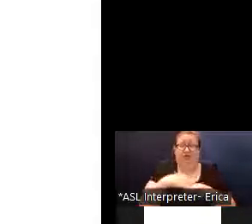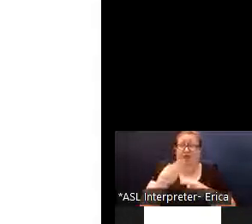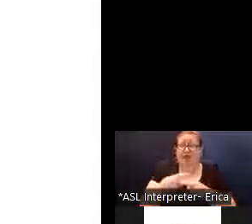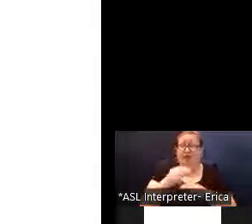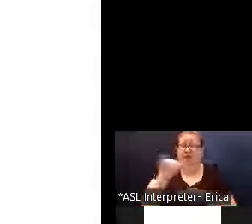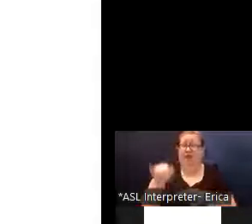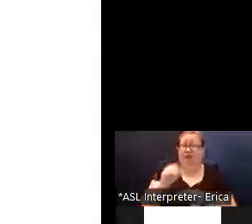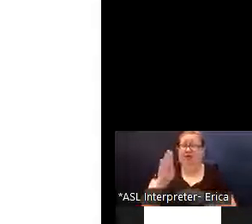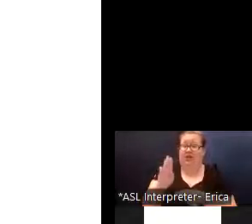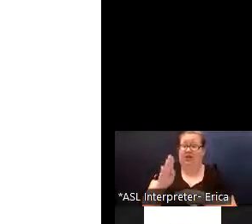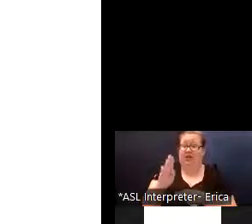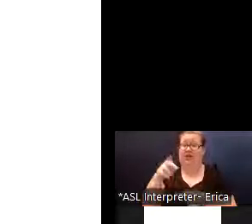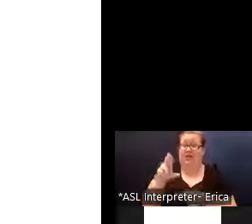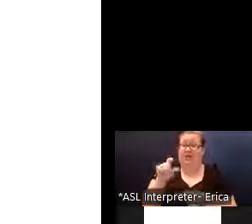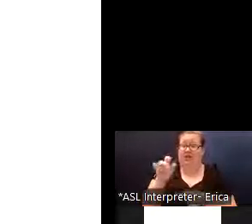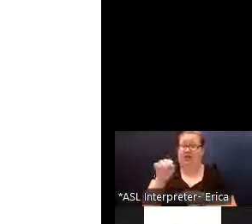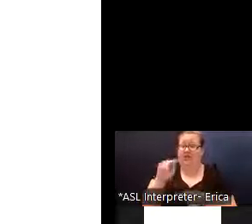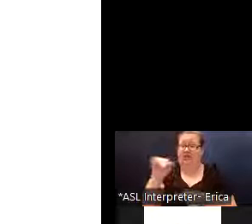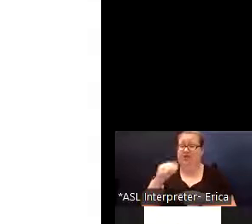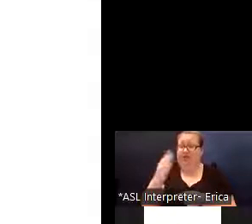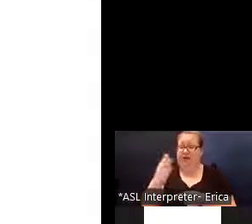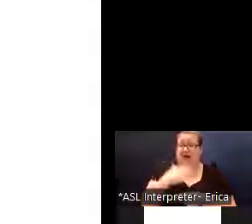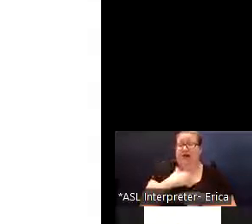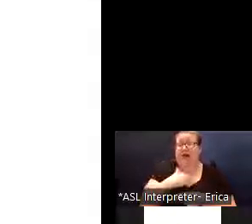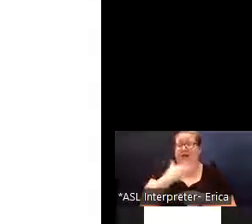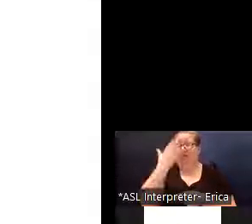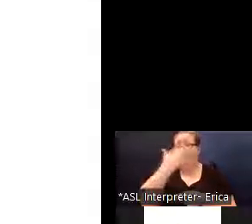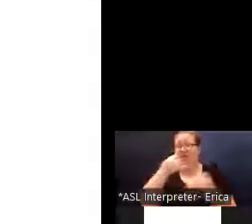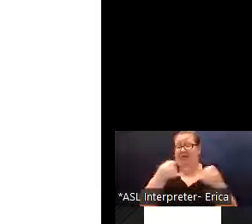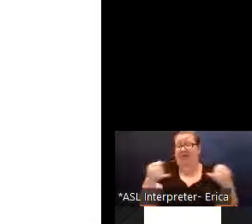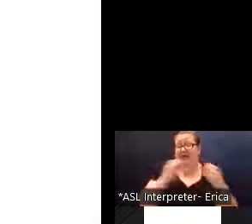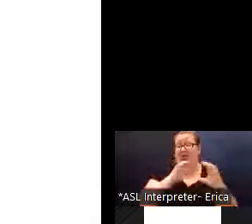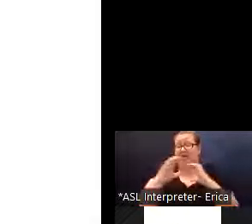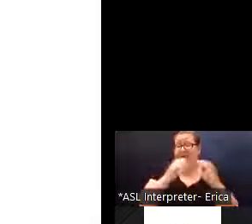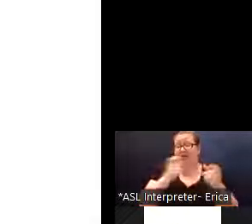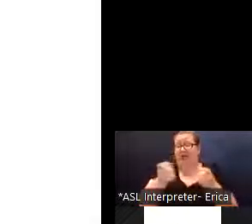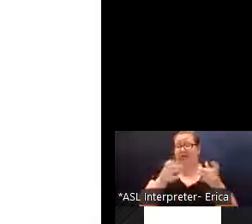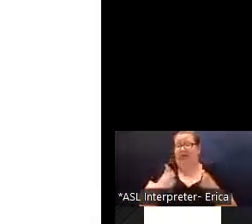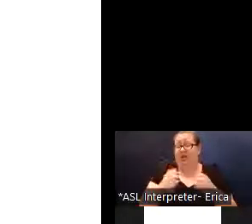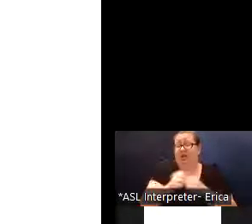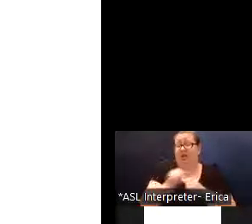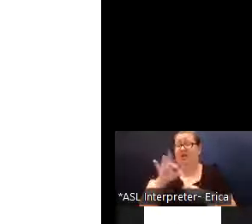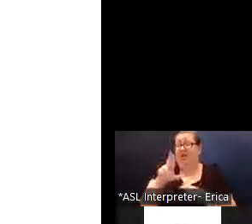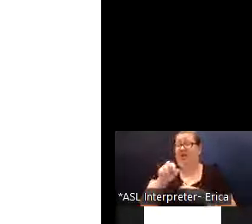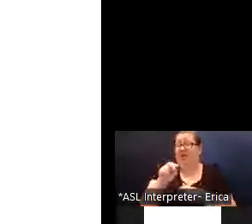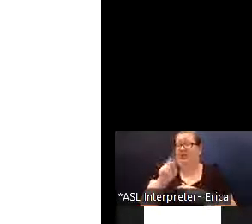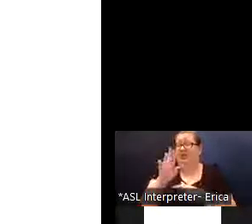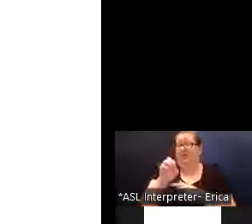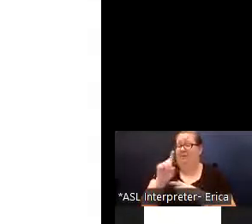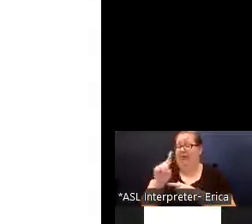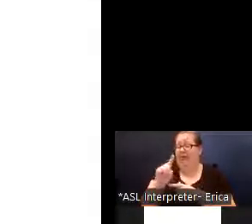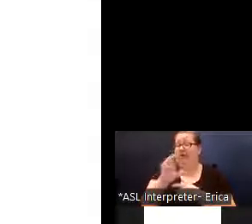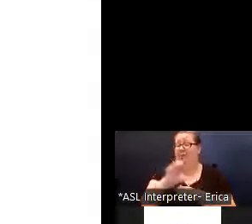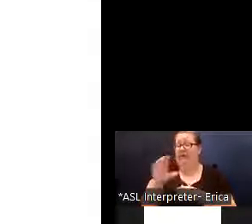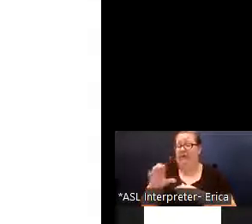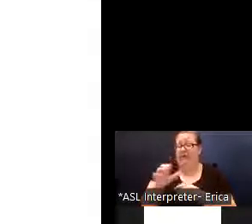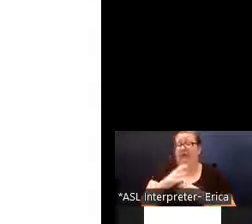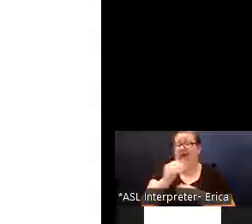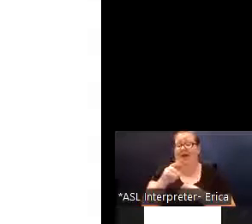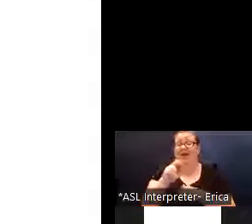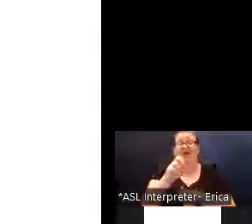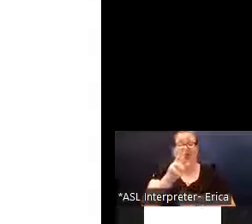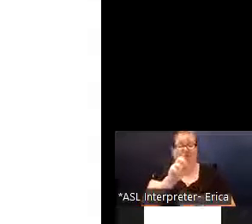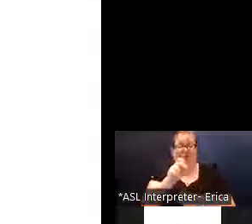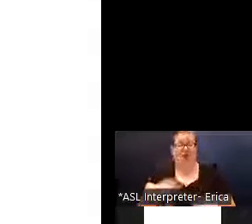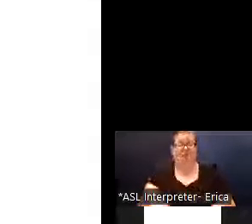pronoun JV, and I am the Frontline Communications Manager with Ironbound Community Corporation and a Newark native. We